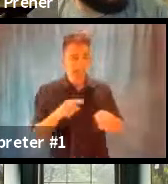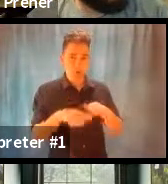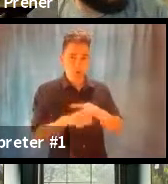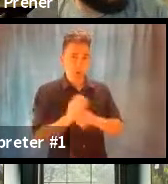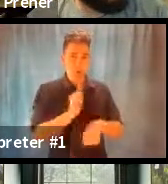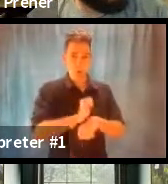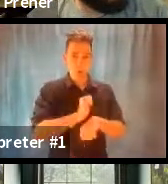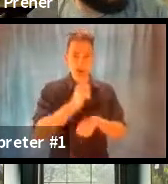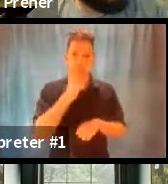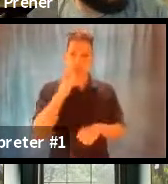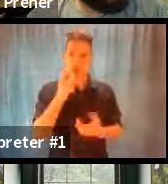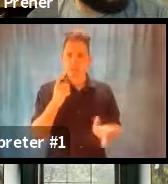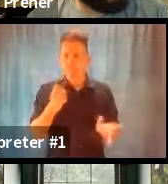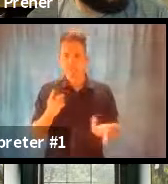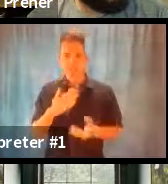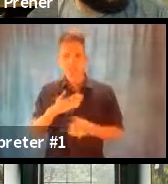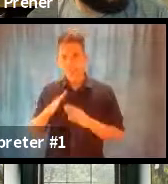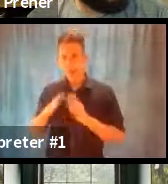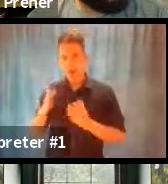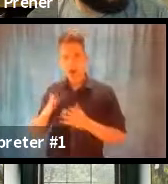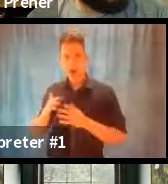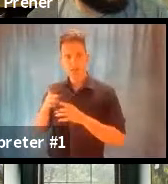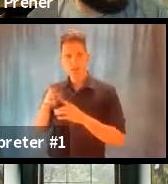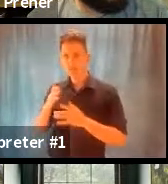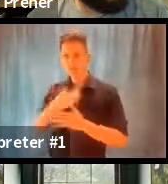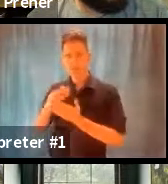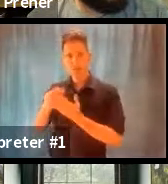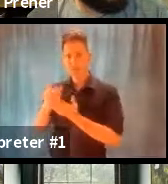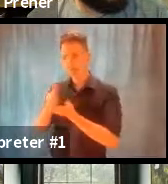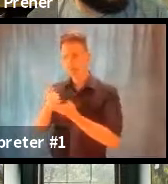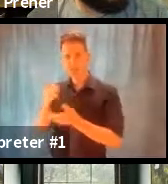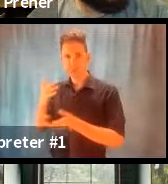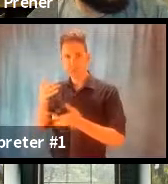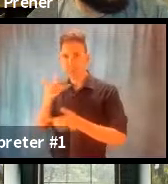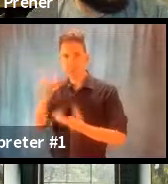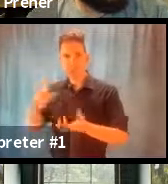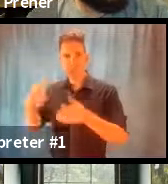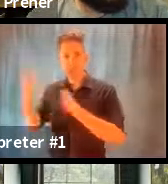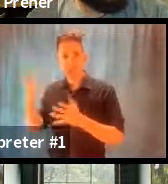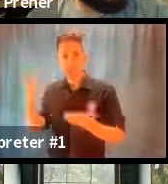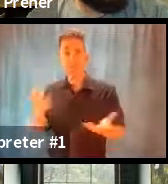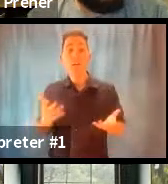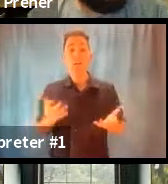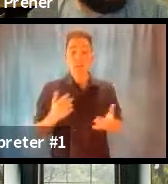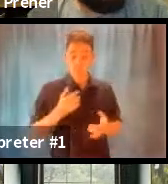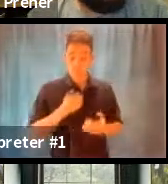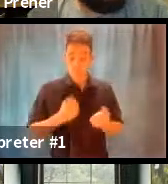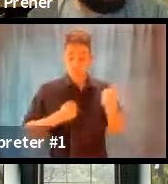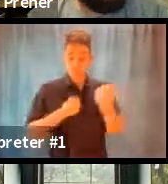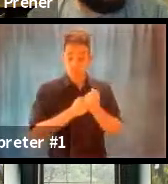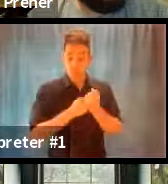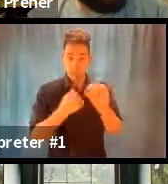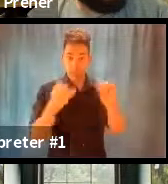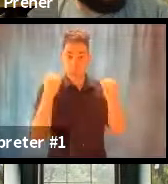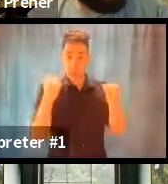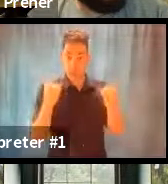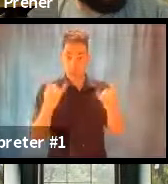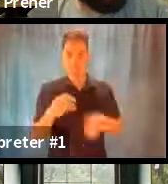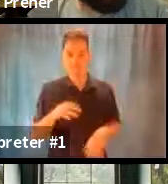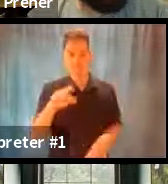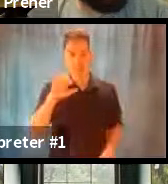their household is not in order. I am advocating today that if we get 8 million this